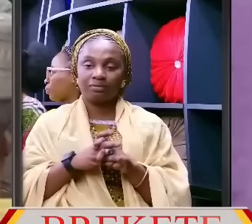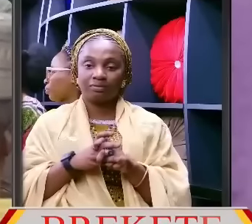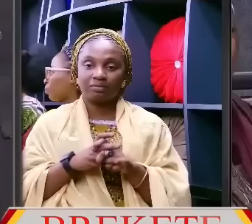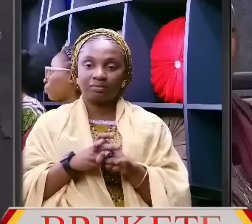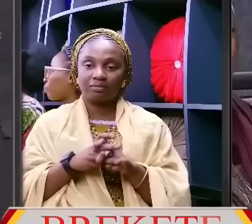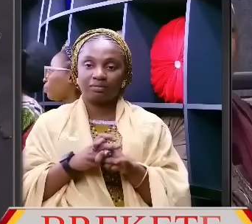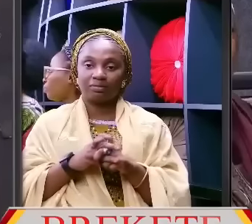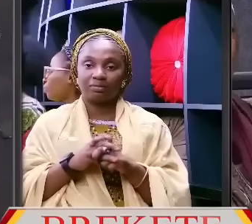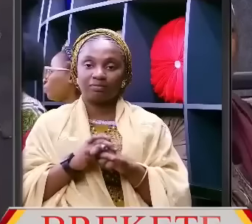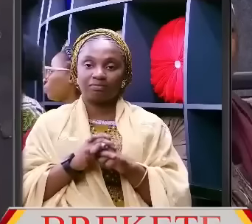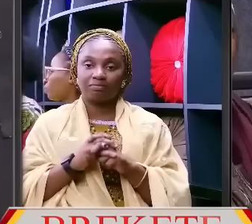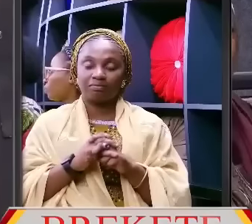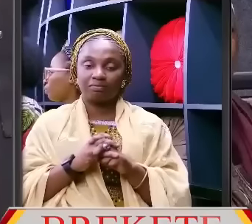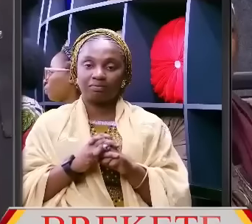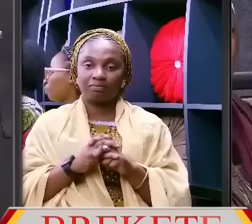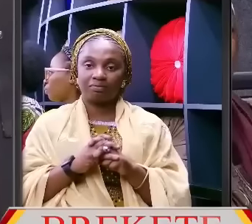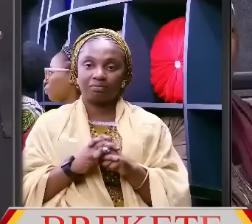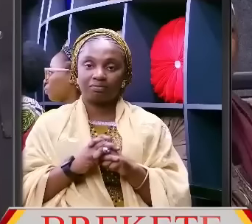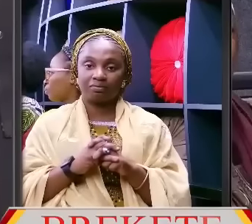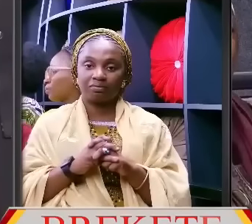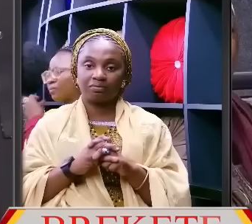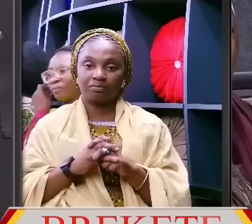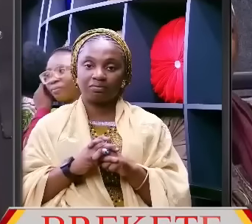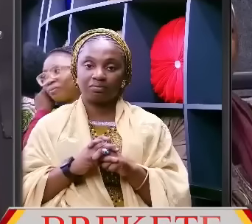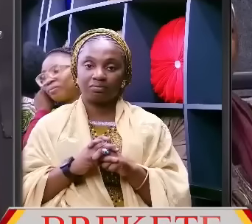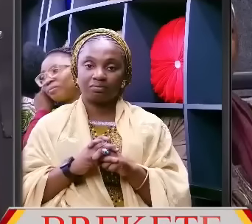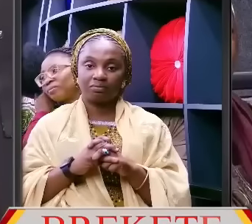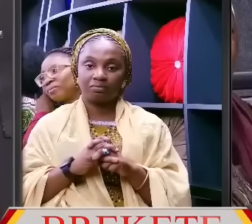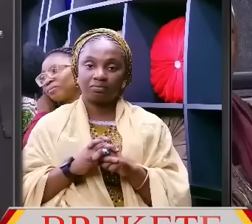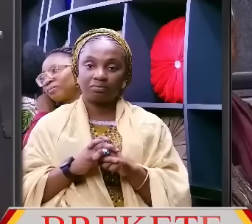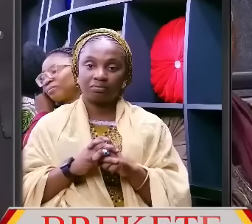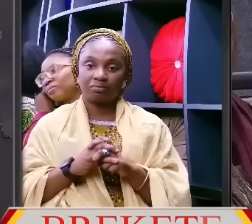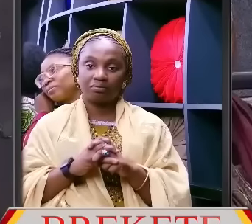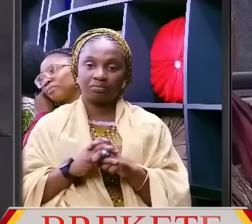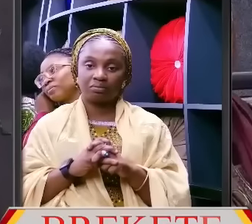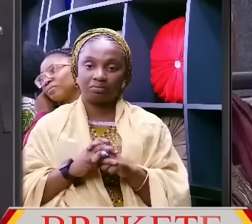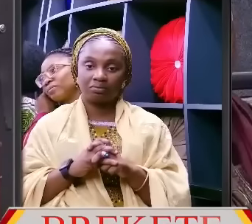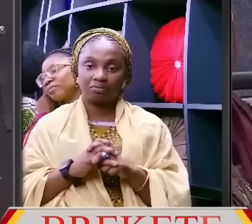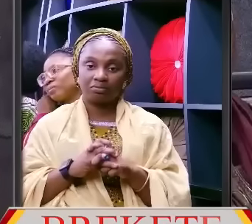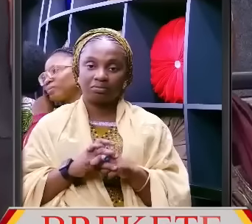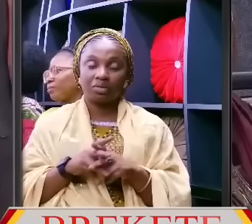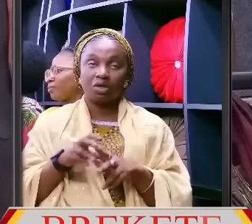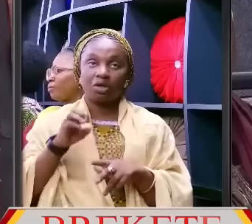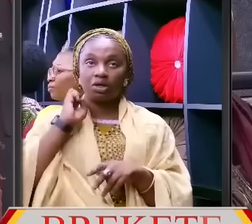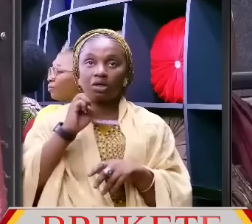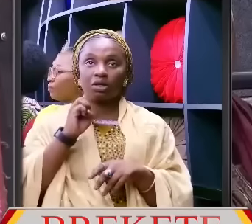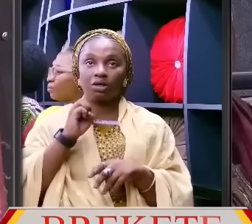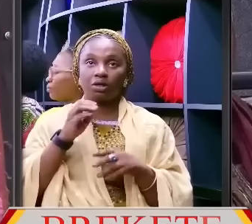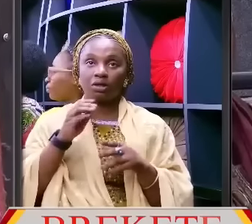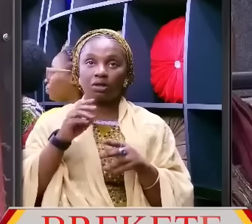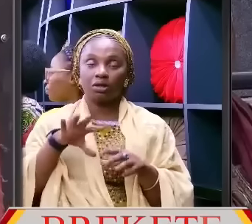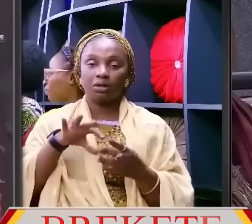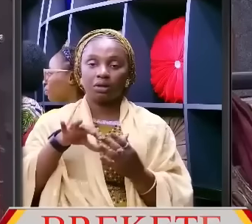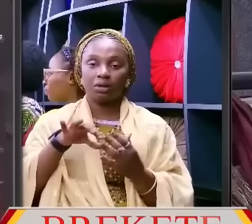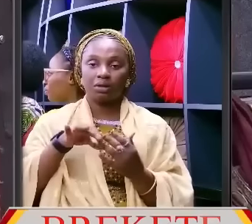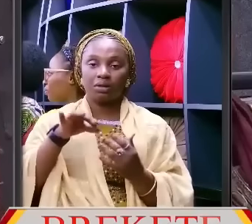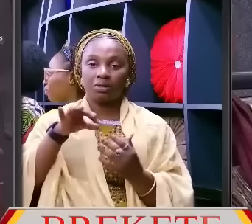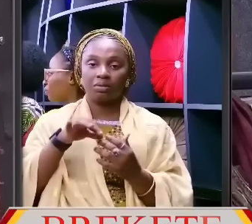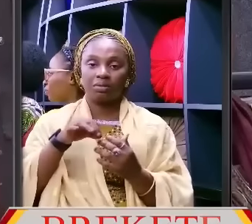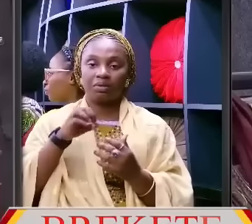You can imagine. He carried junior brother to come train. Junior brother take over in wife. If not